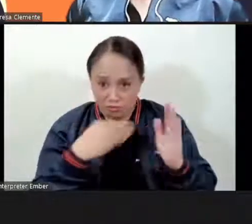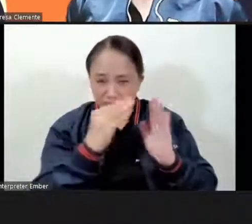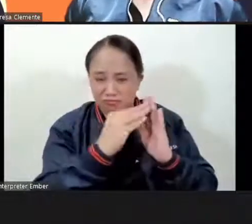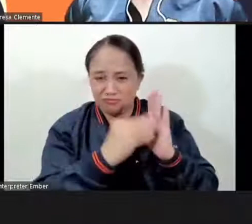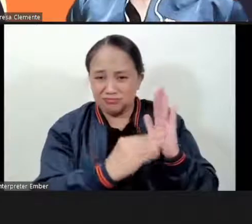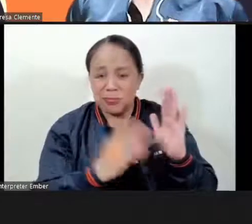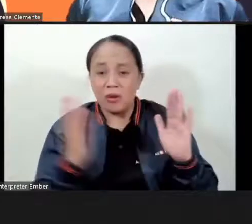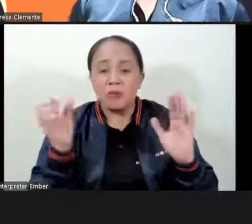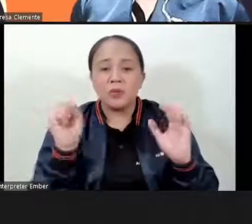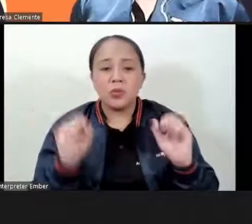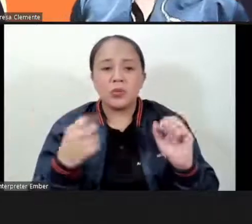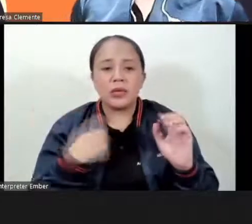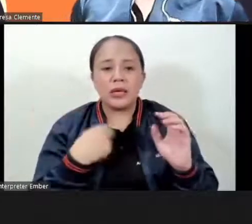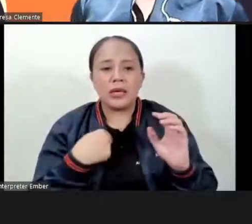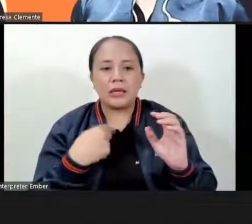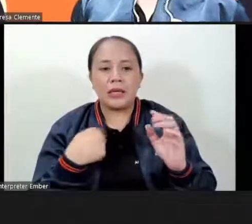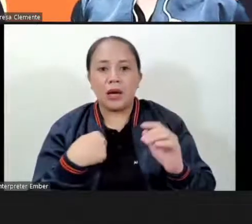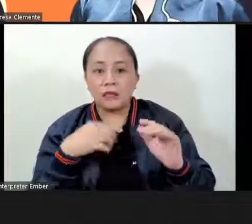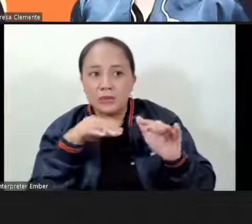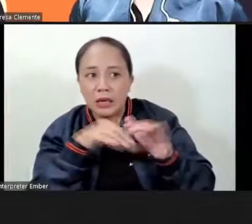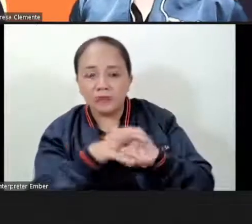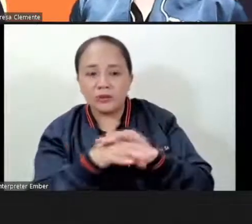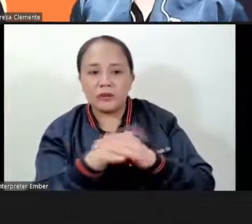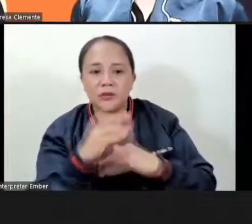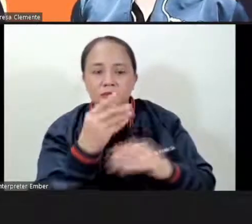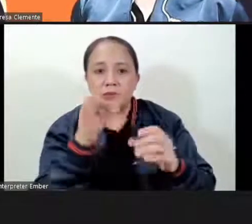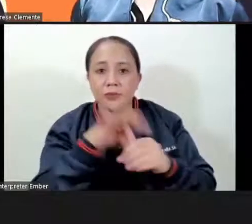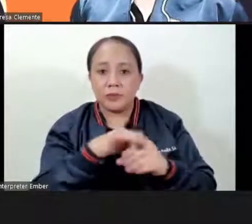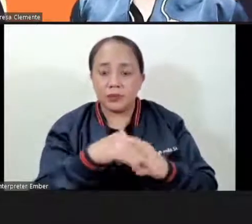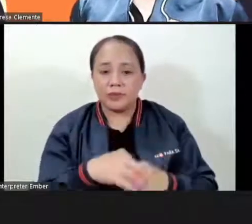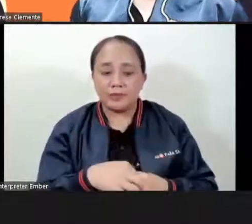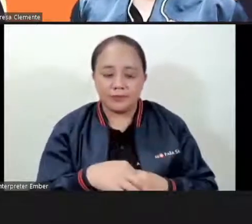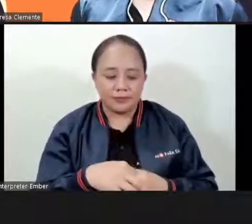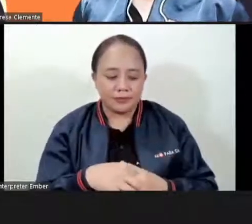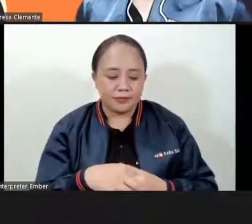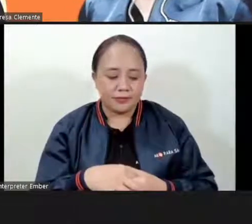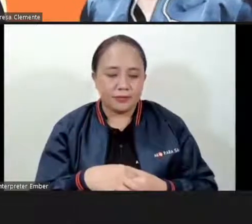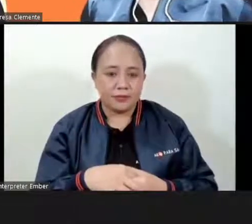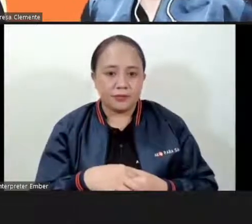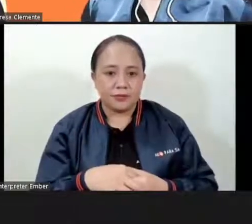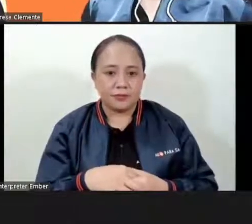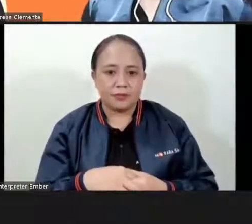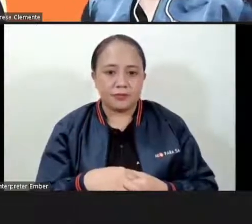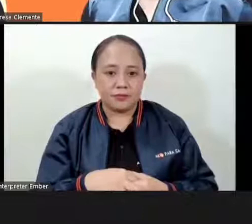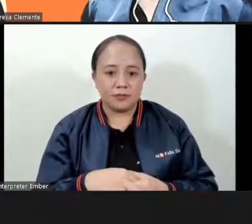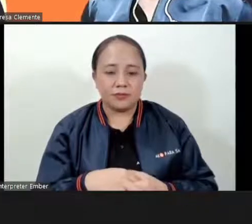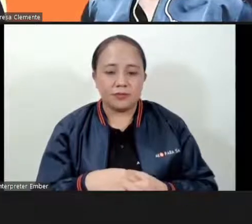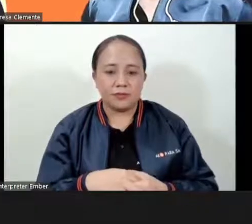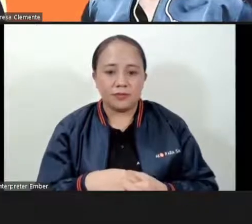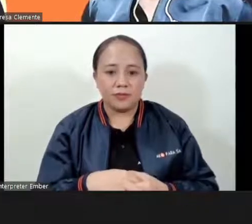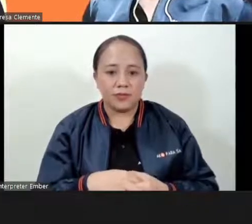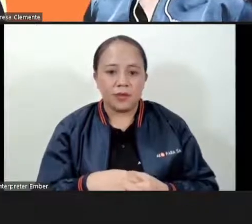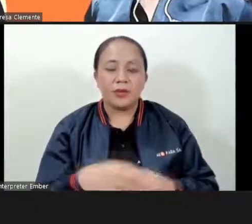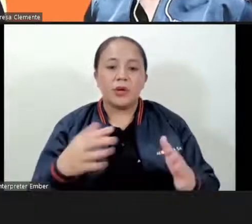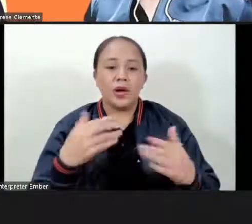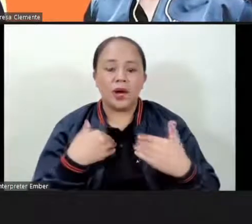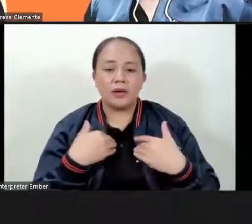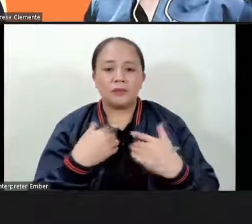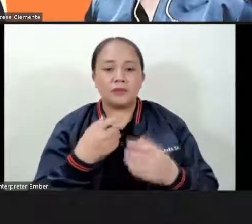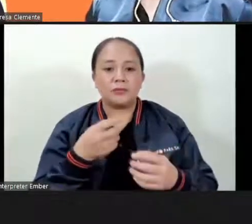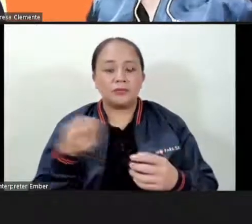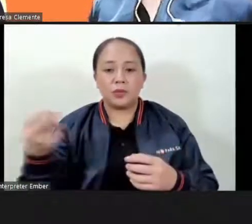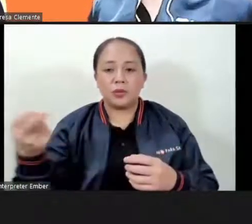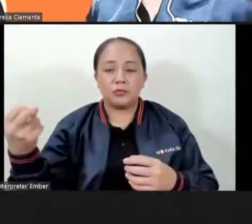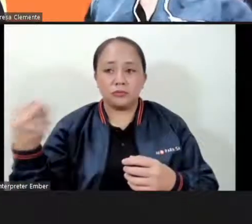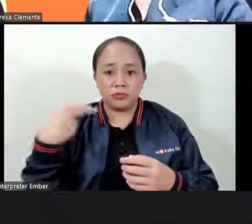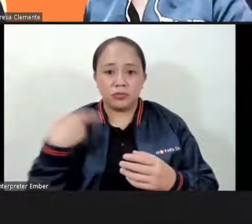can there is access for the programs? Okay po. So, we have a directory